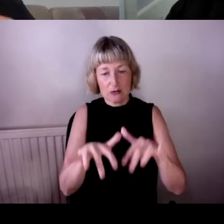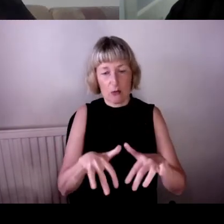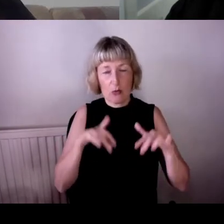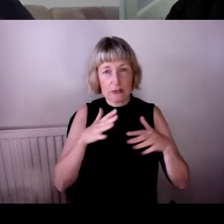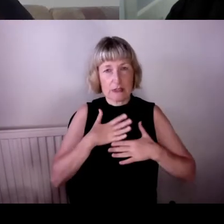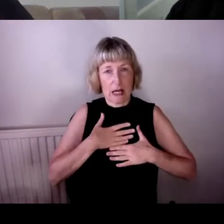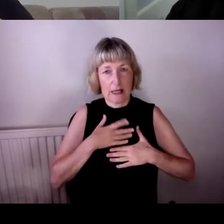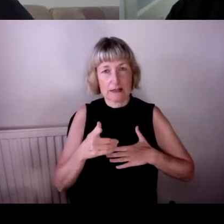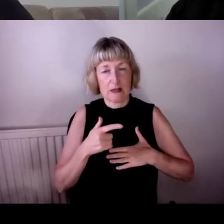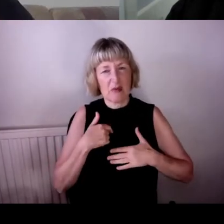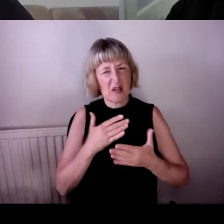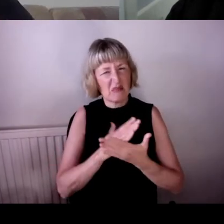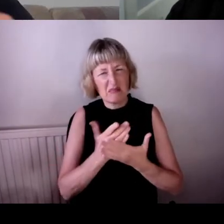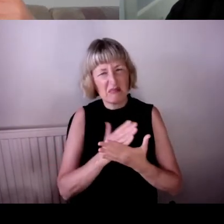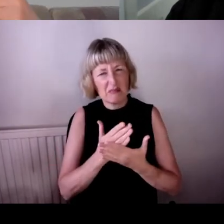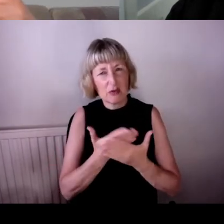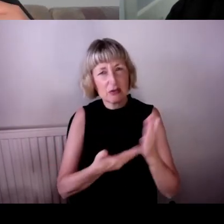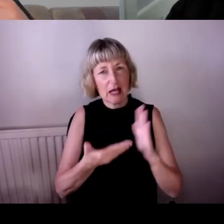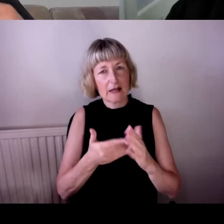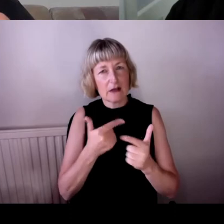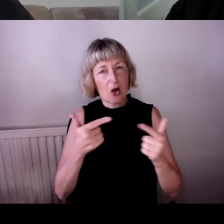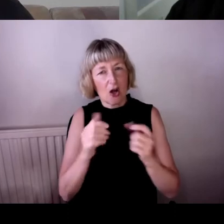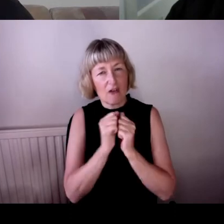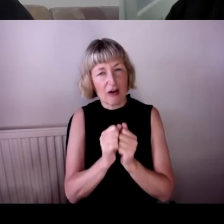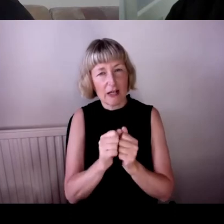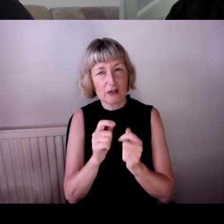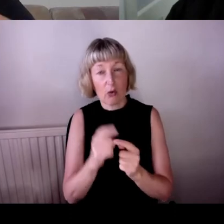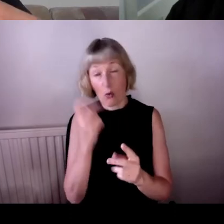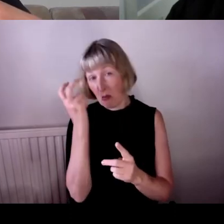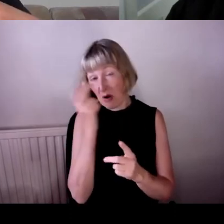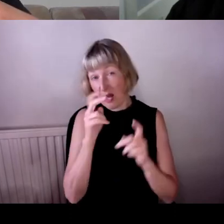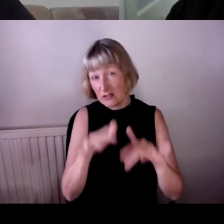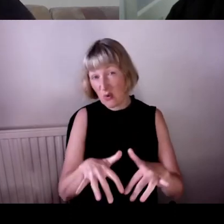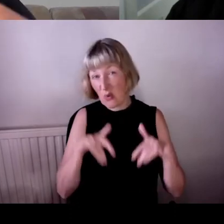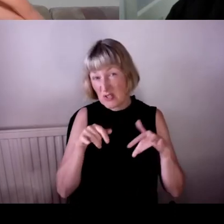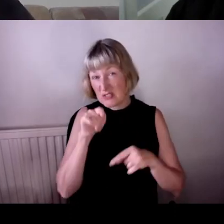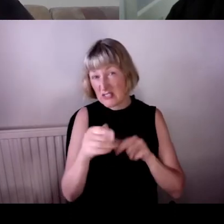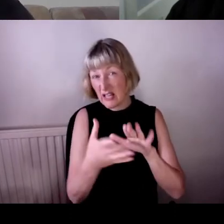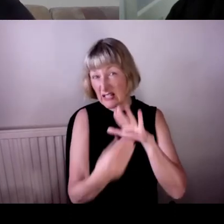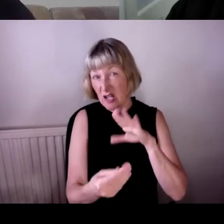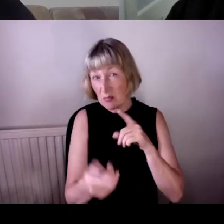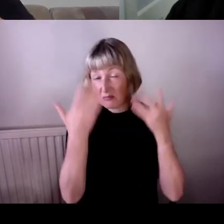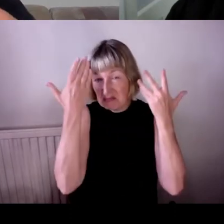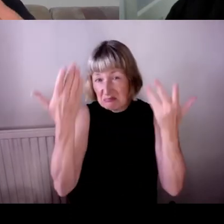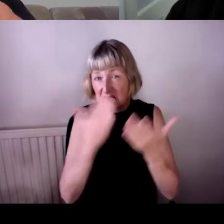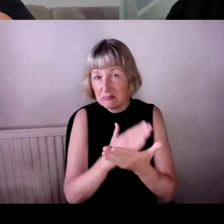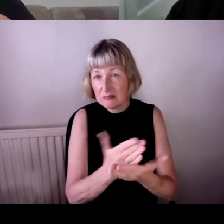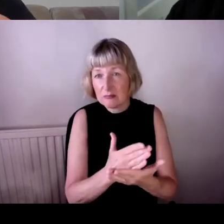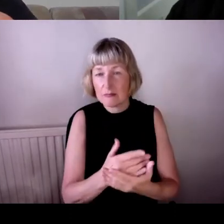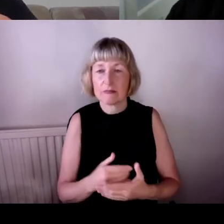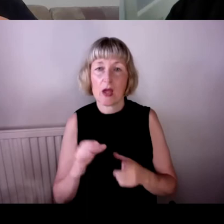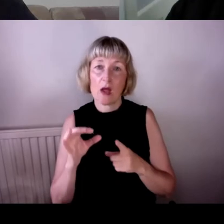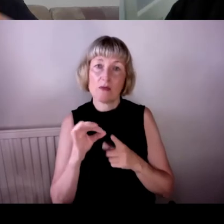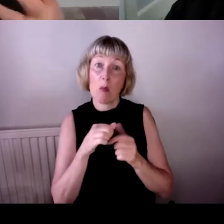added a great deal of value in that particular case to the visually impaired people. What Paul described as actually having